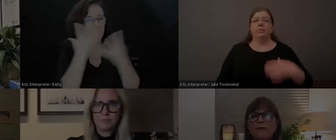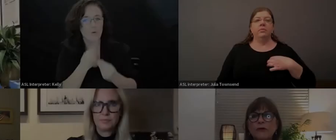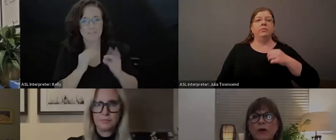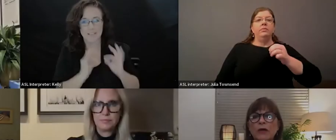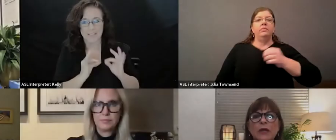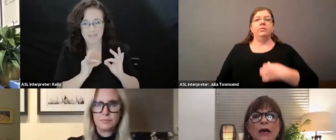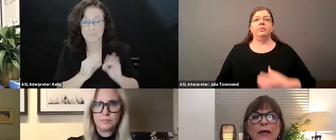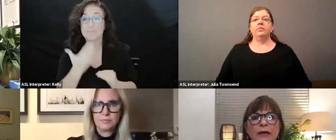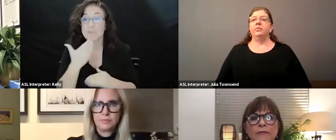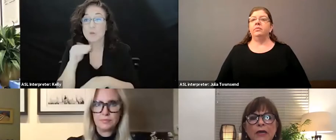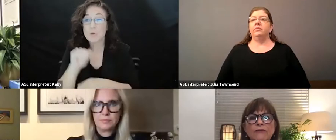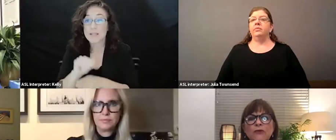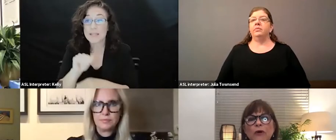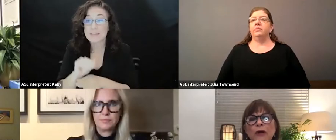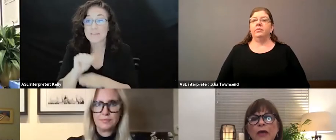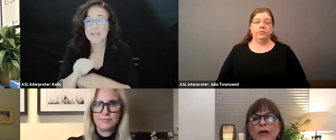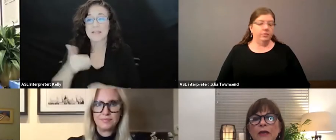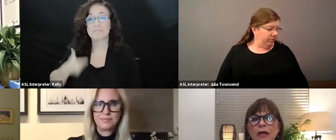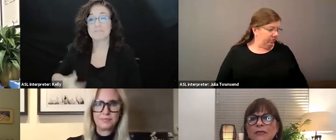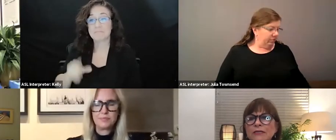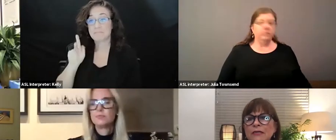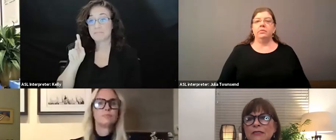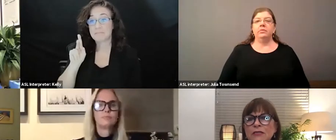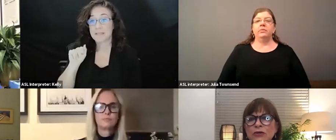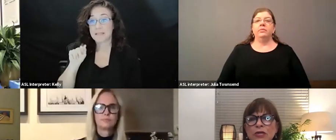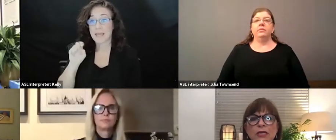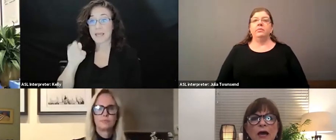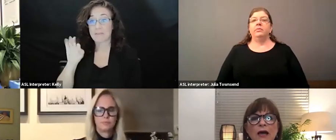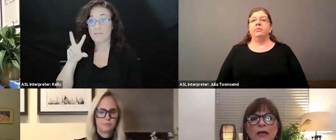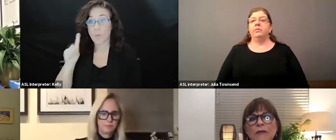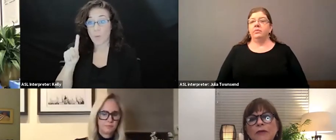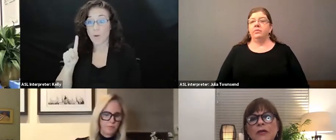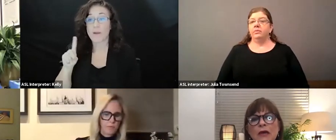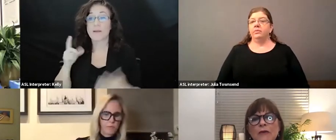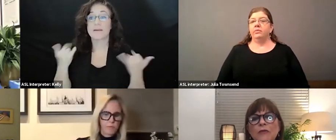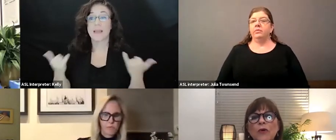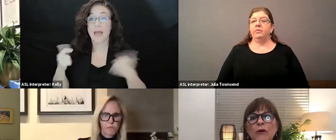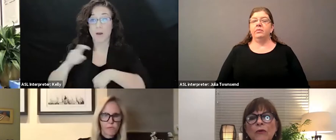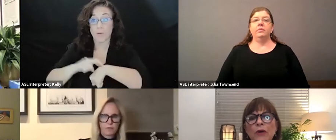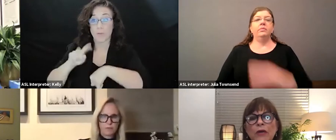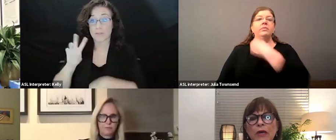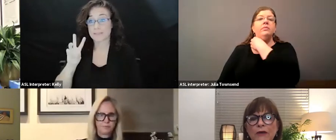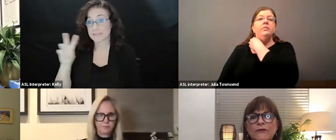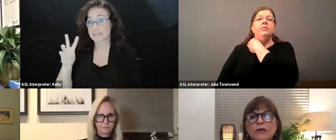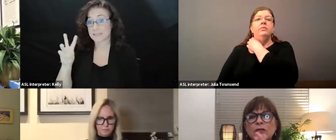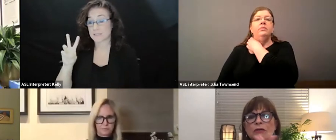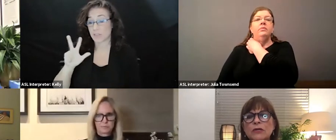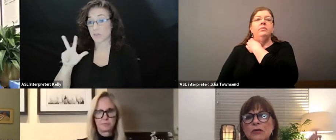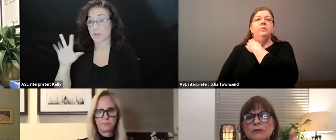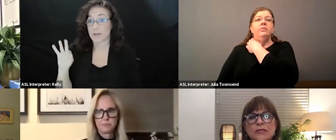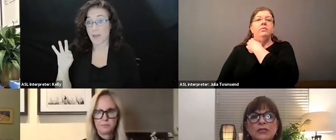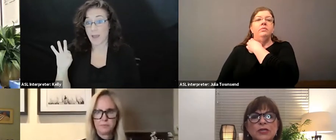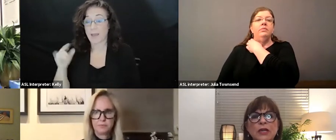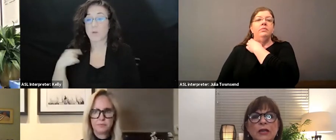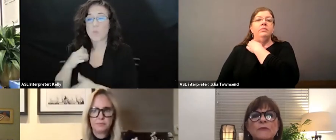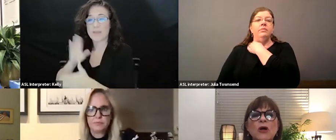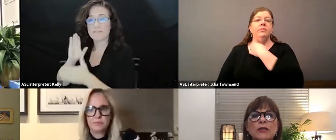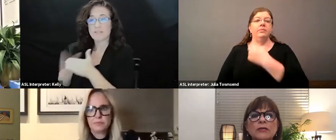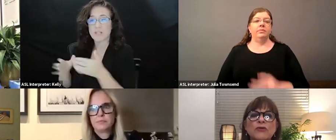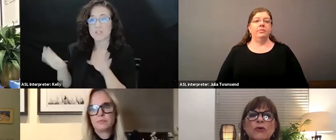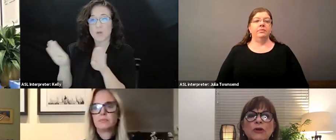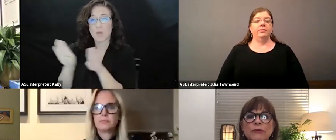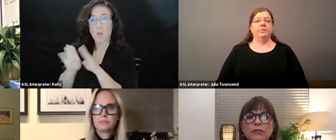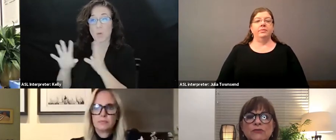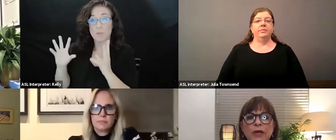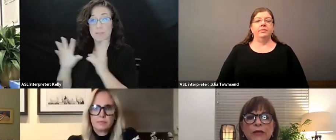good evening everyone i am kate ford and at 6 39 p.m we have concluded closed session and i'm